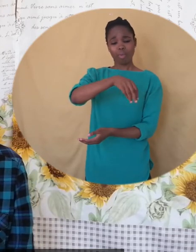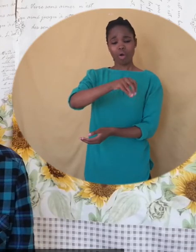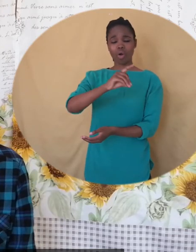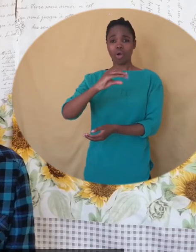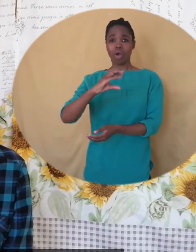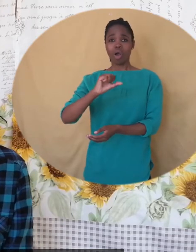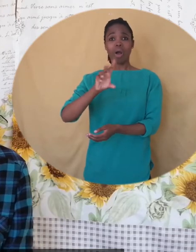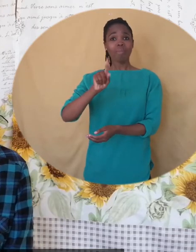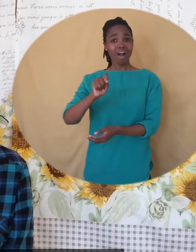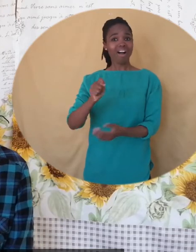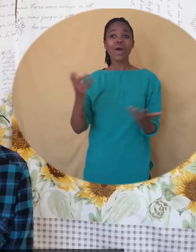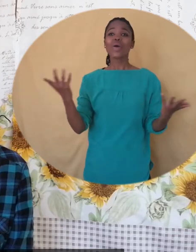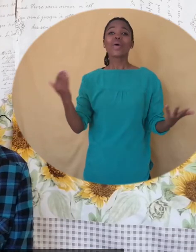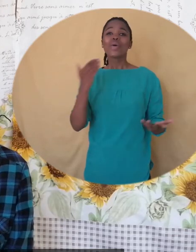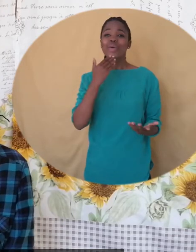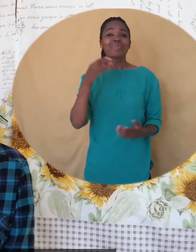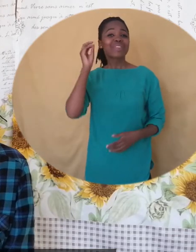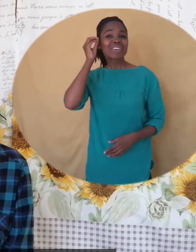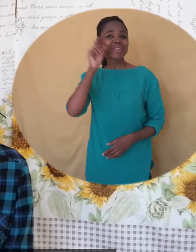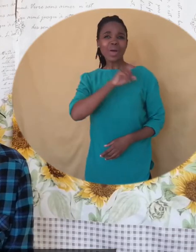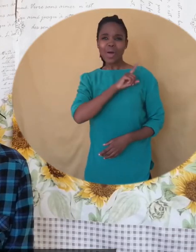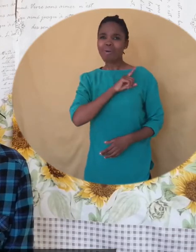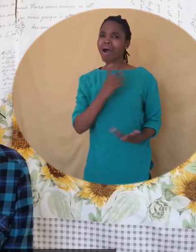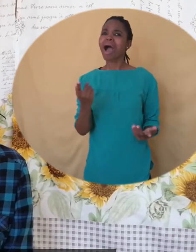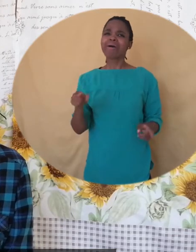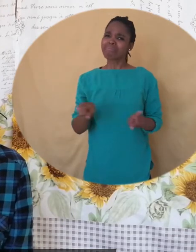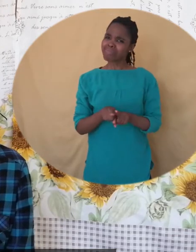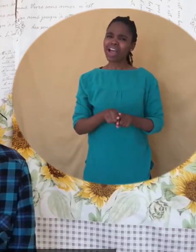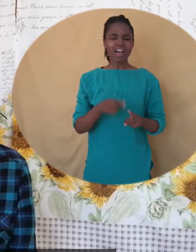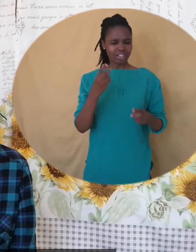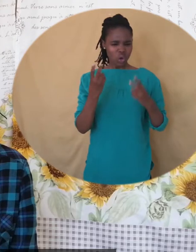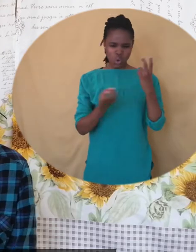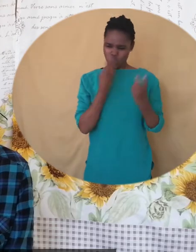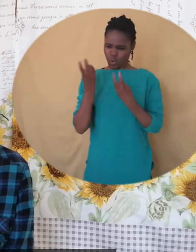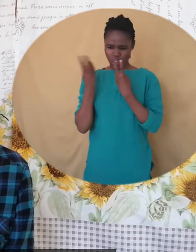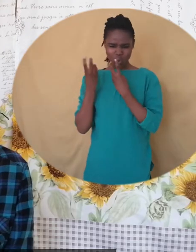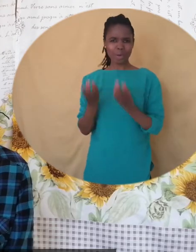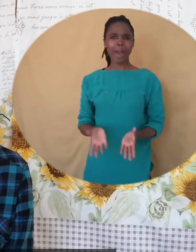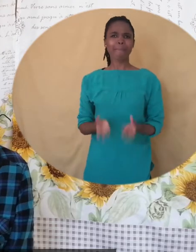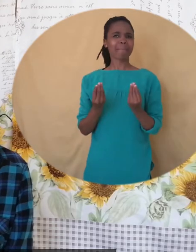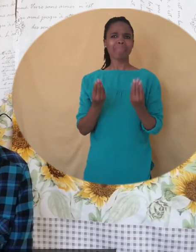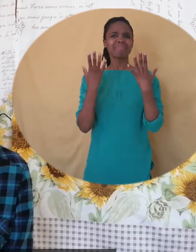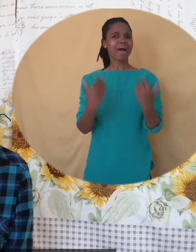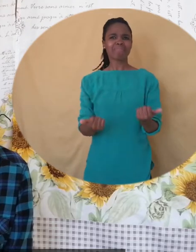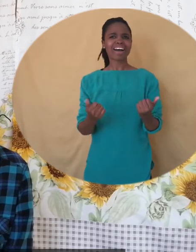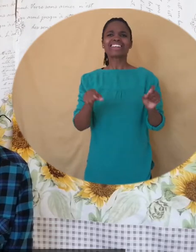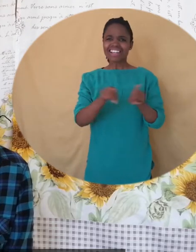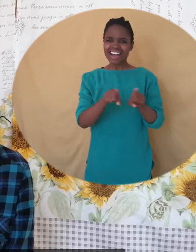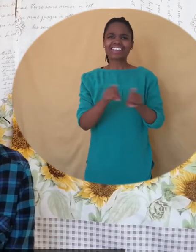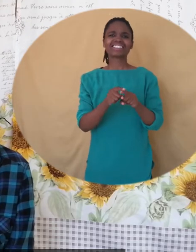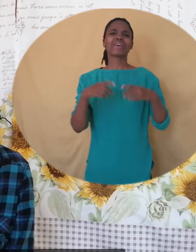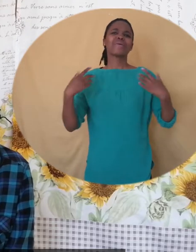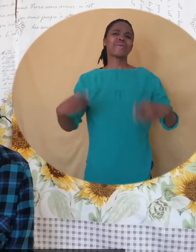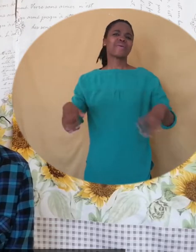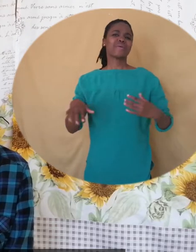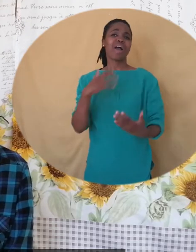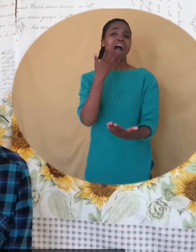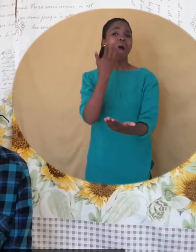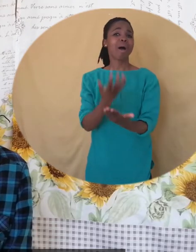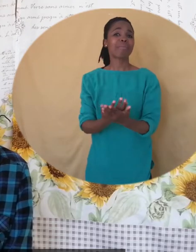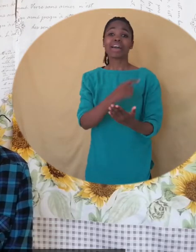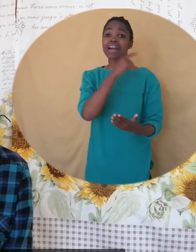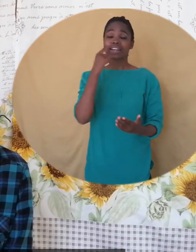and the podcast that I'm featuring as well, it's very interesting that you can find a podcast on anything. I found an